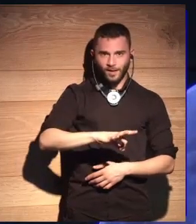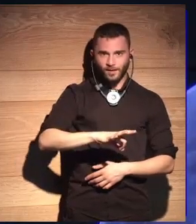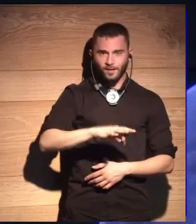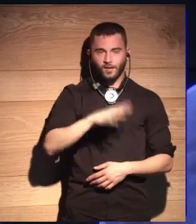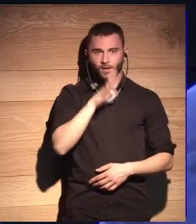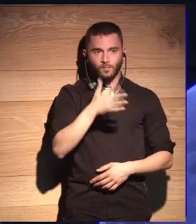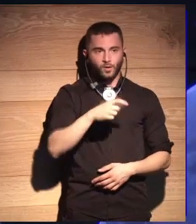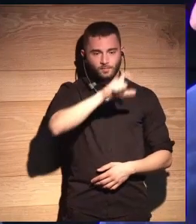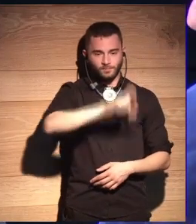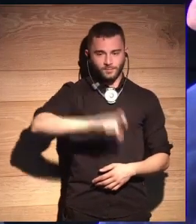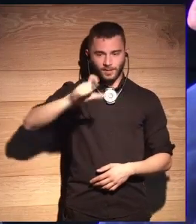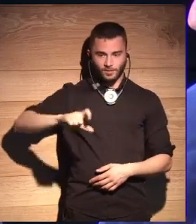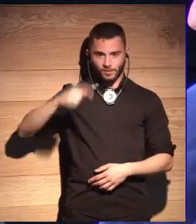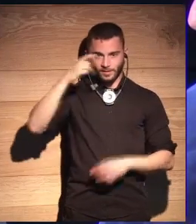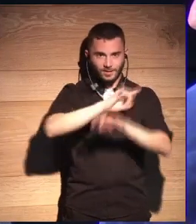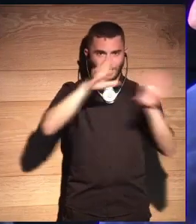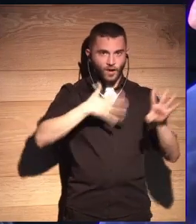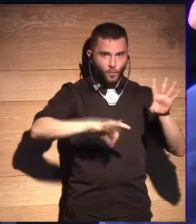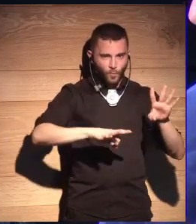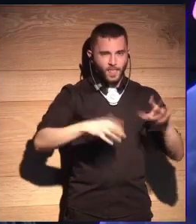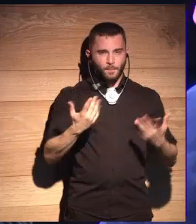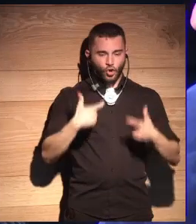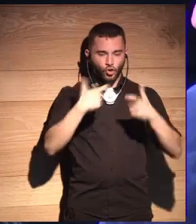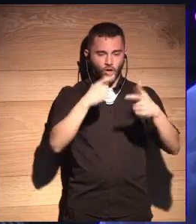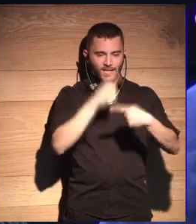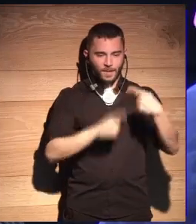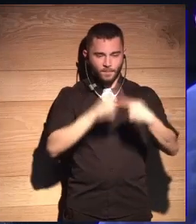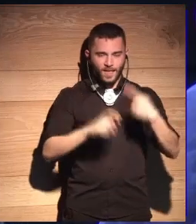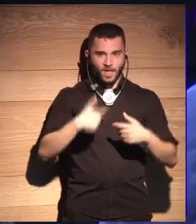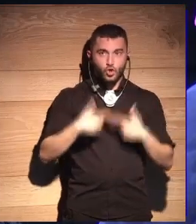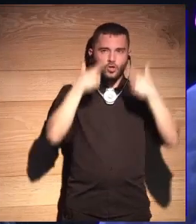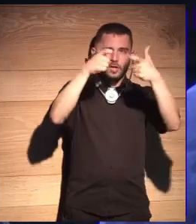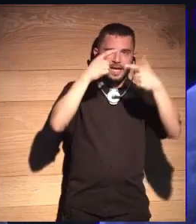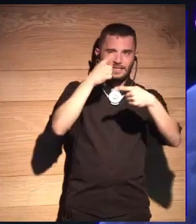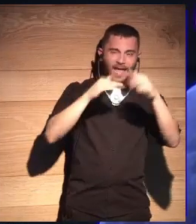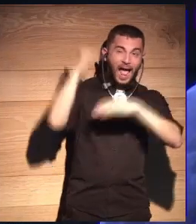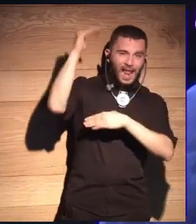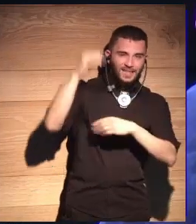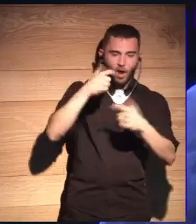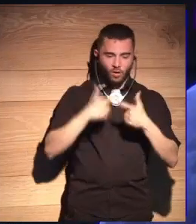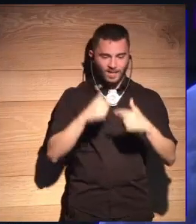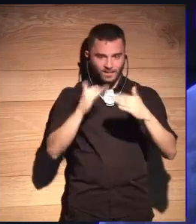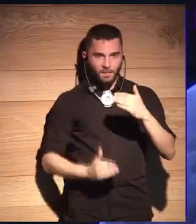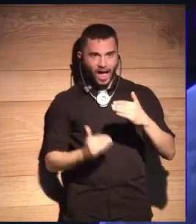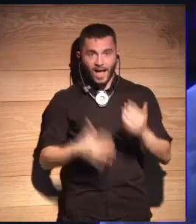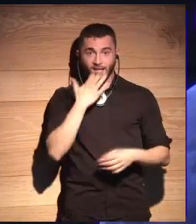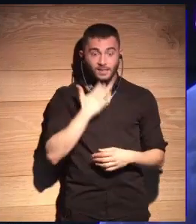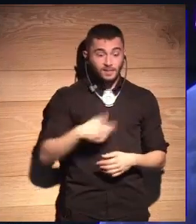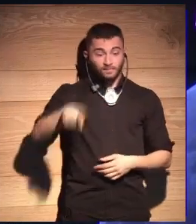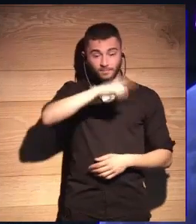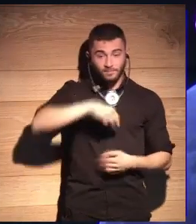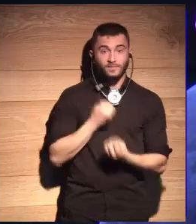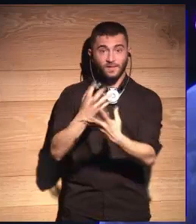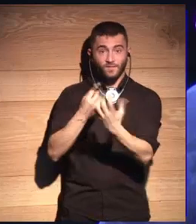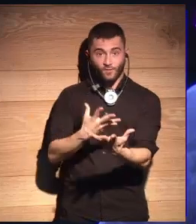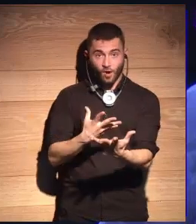the income per capita income was. Perhaps if they consider that they are high class or medium class,